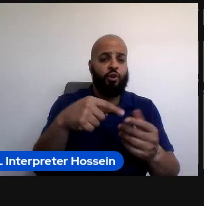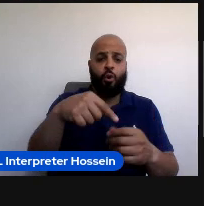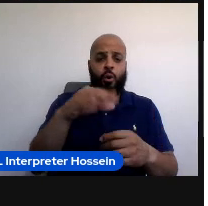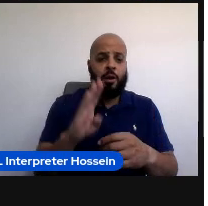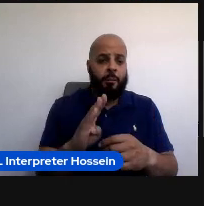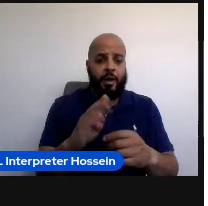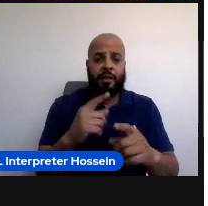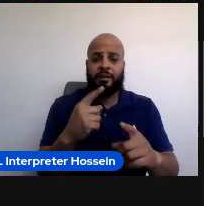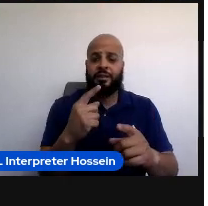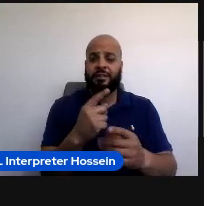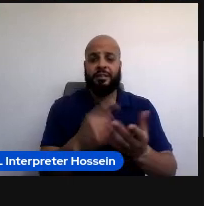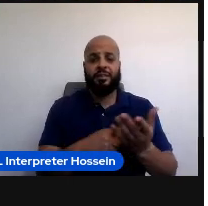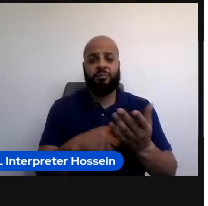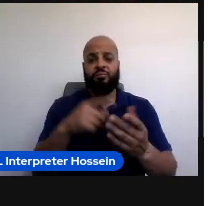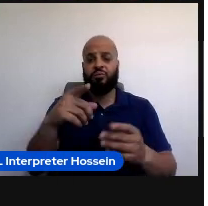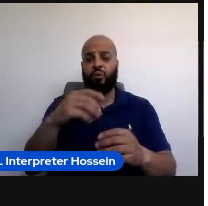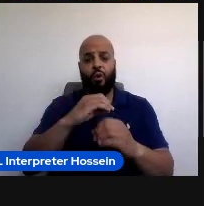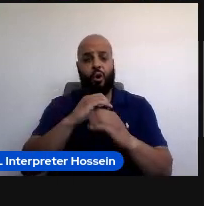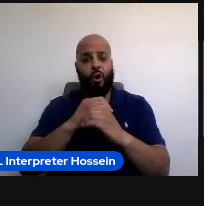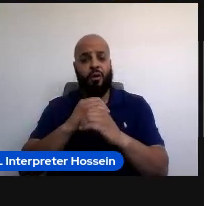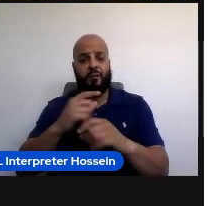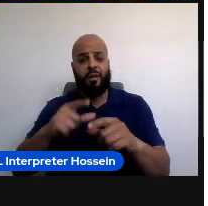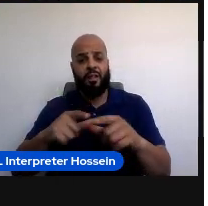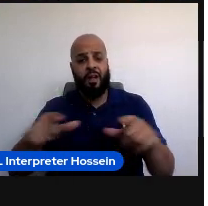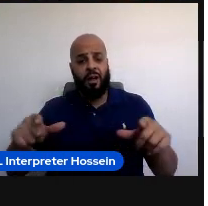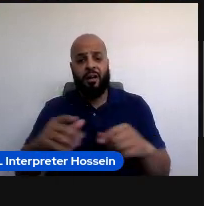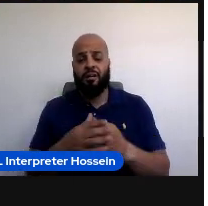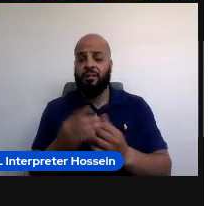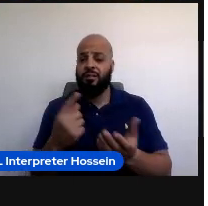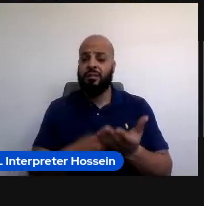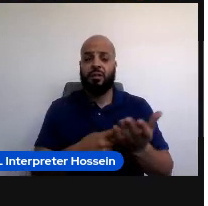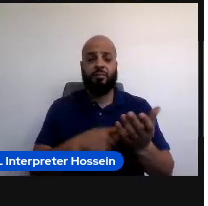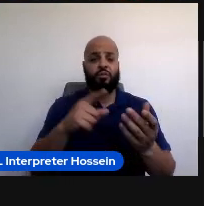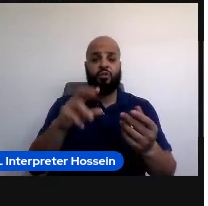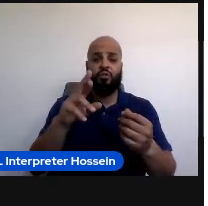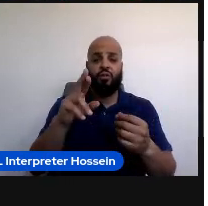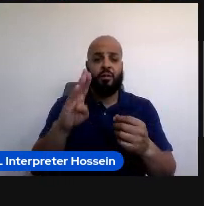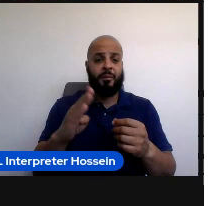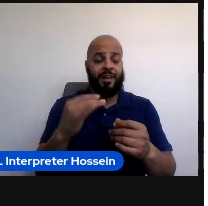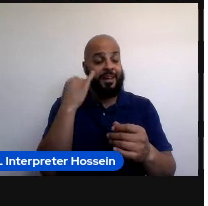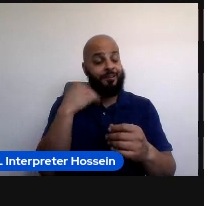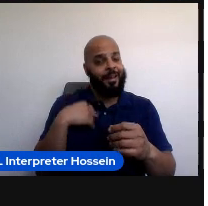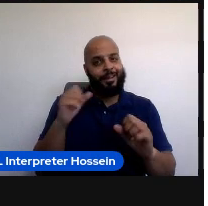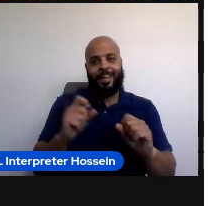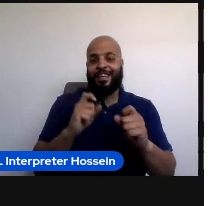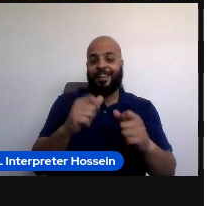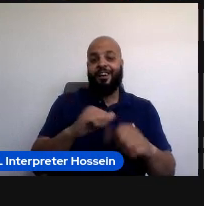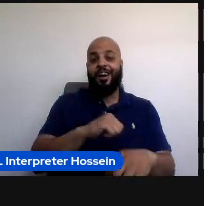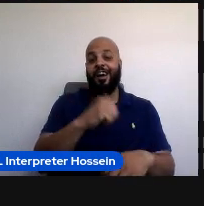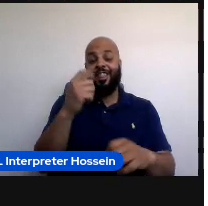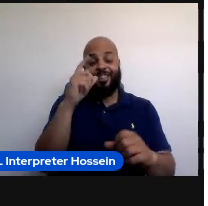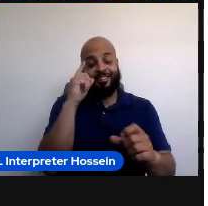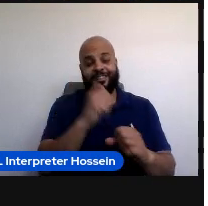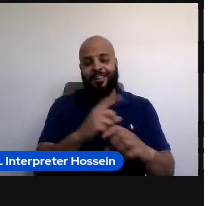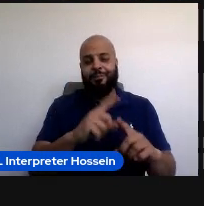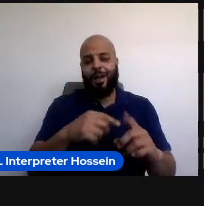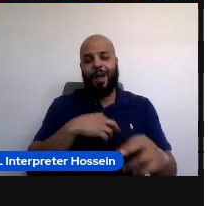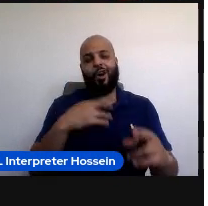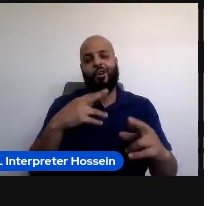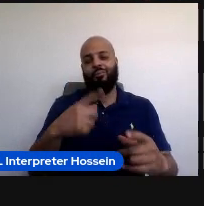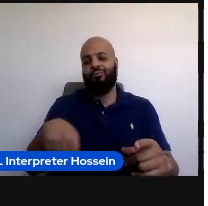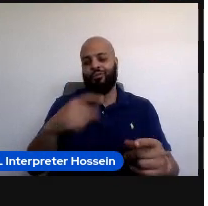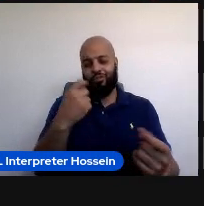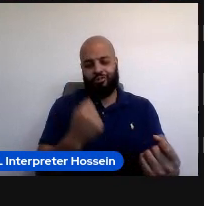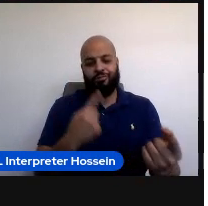on the offensive line, sometimes you're the running back. If I could come up with another analogy, I would, but hopefully everybody gets a football analogy.